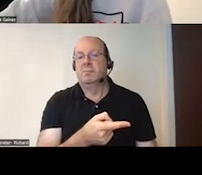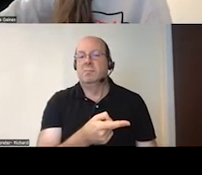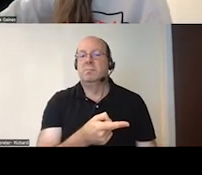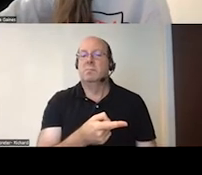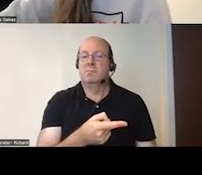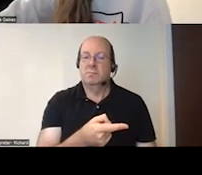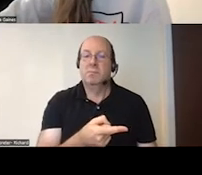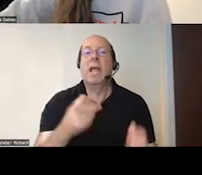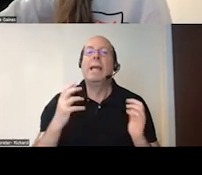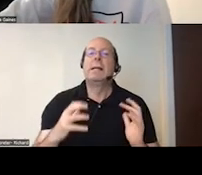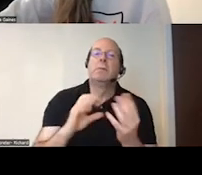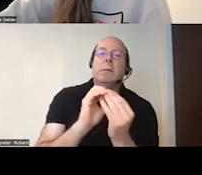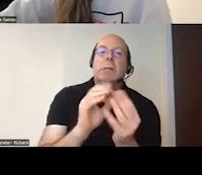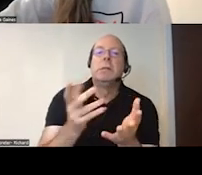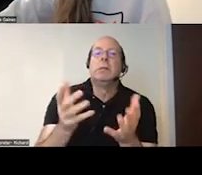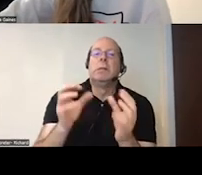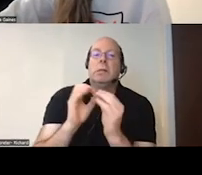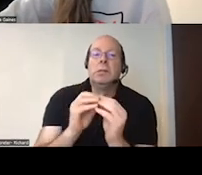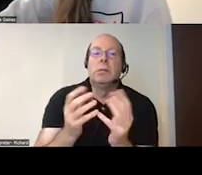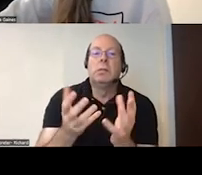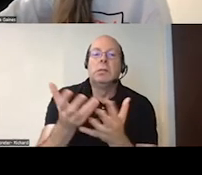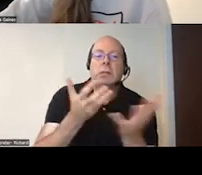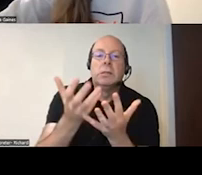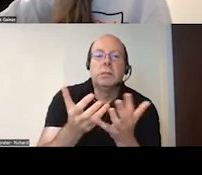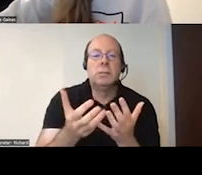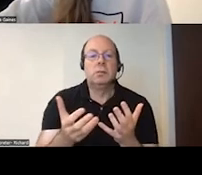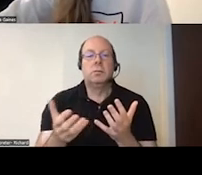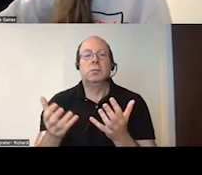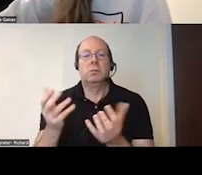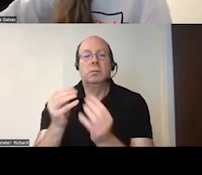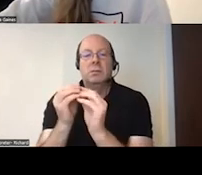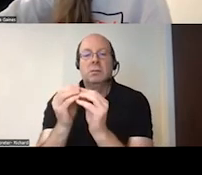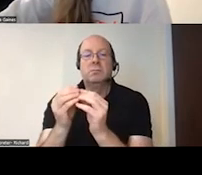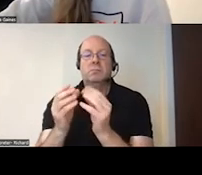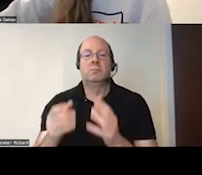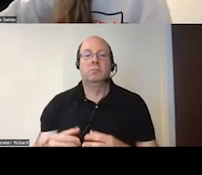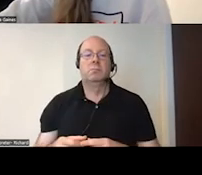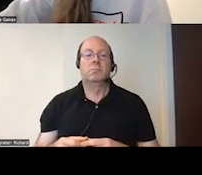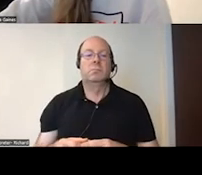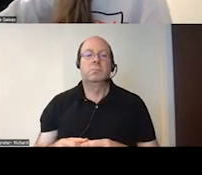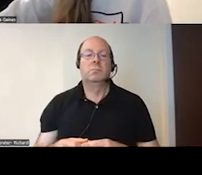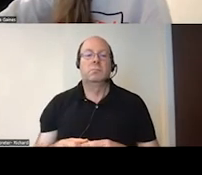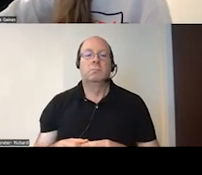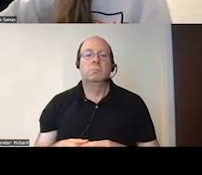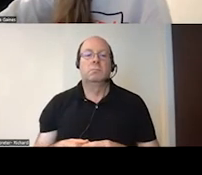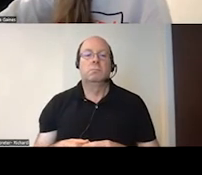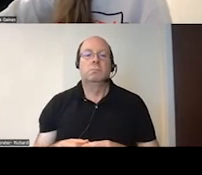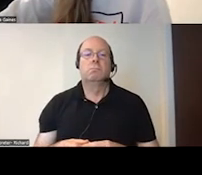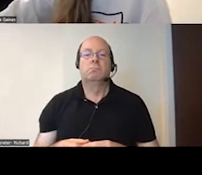managing customers compared to kind of what would work a little easier with our